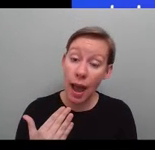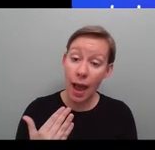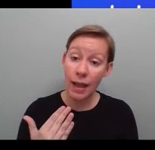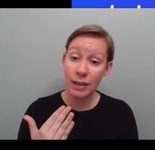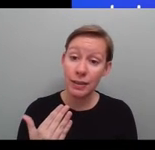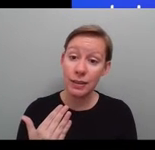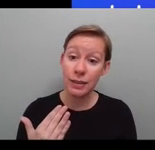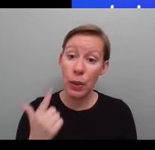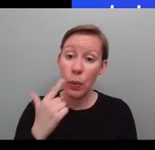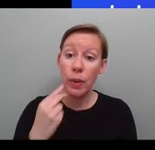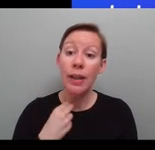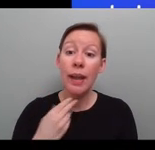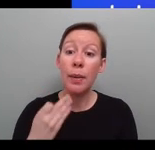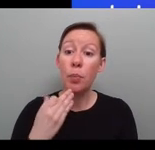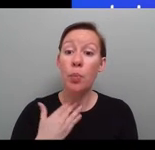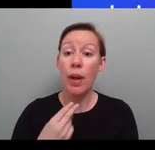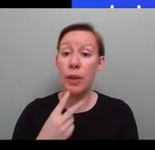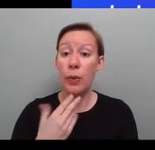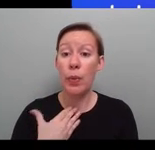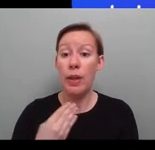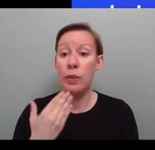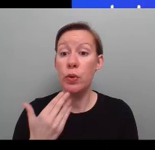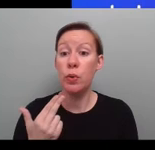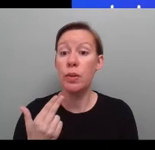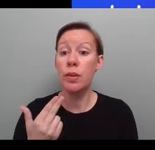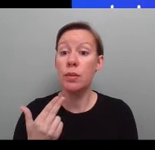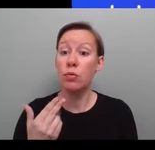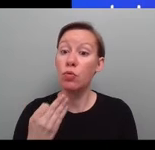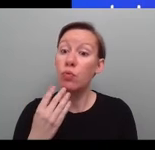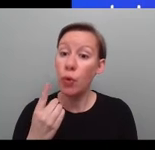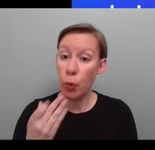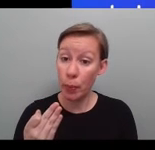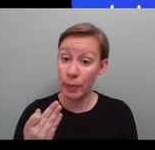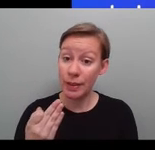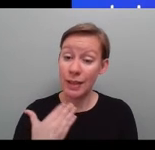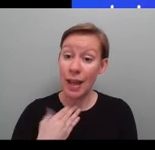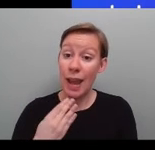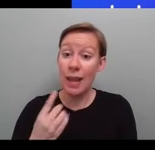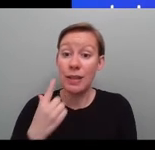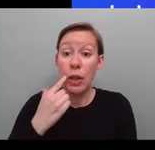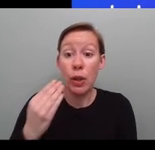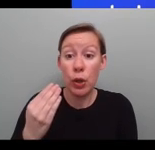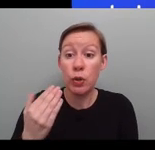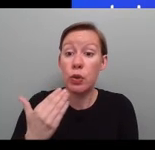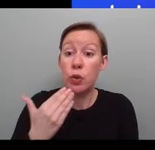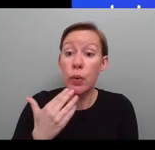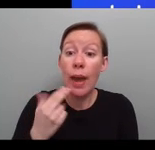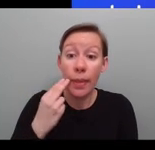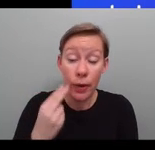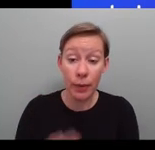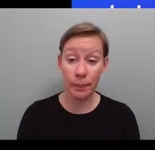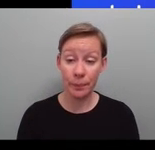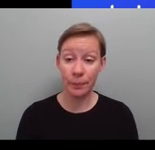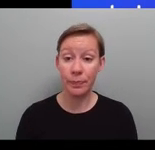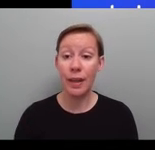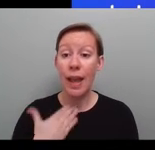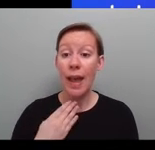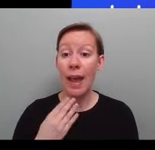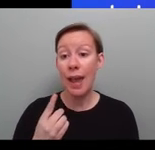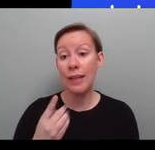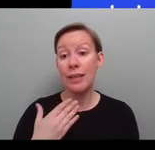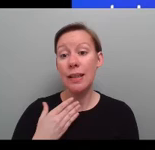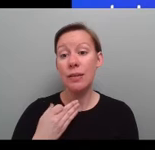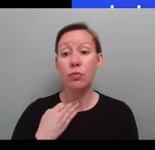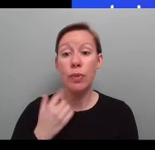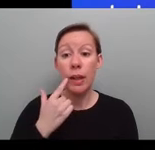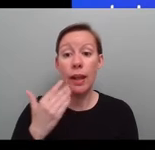presentations, we can chat with students, we can even break you all up into small different discussion groups and learn and collaborate with each other.